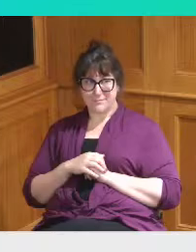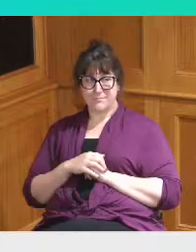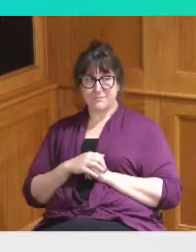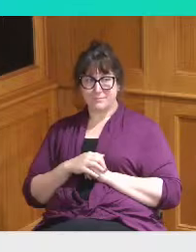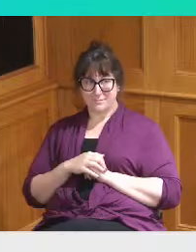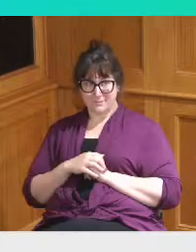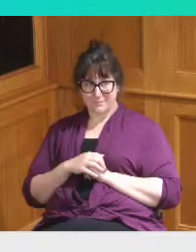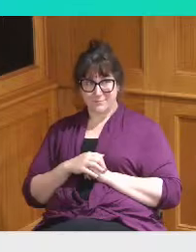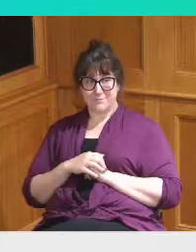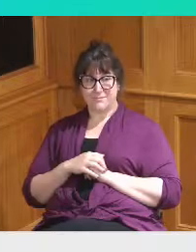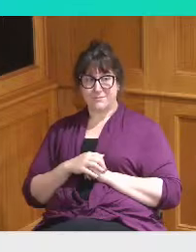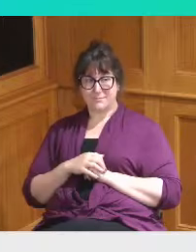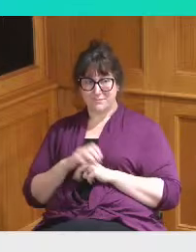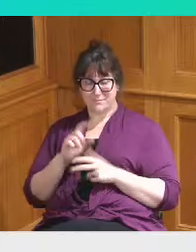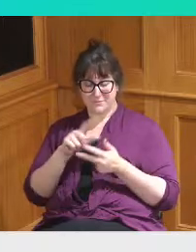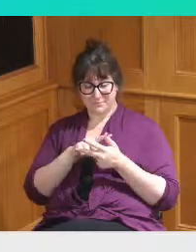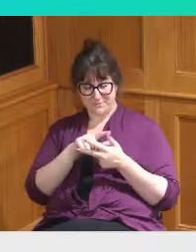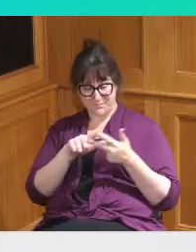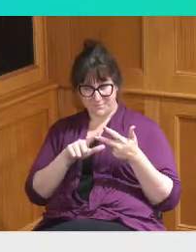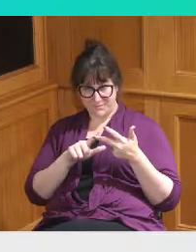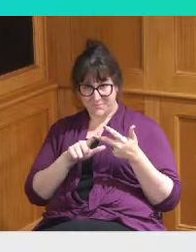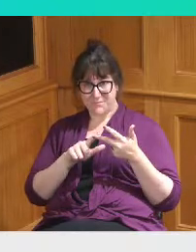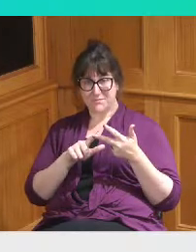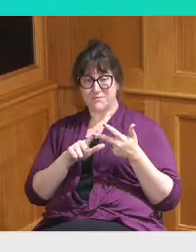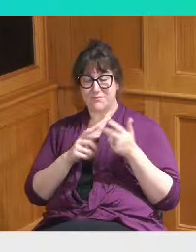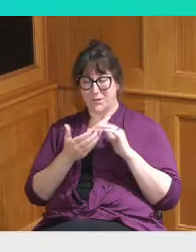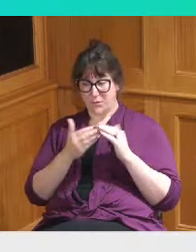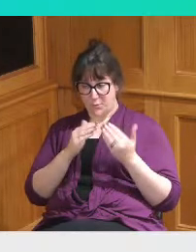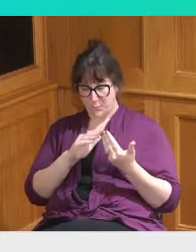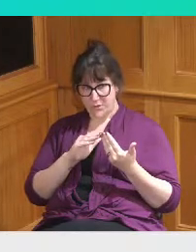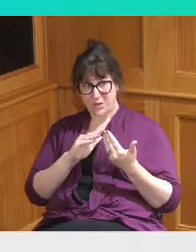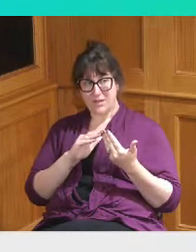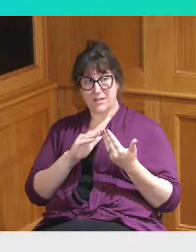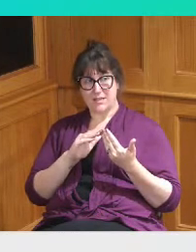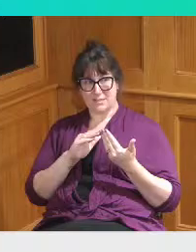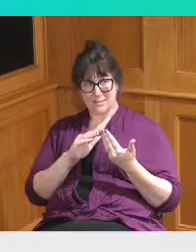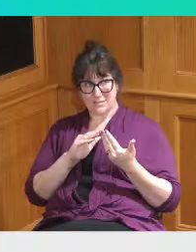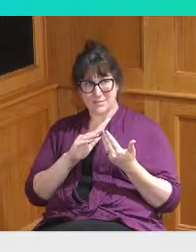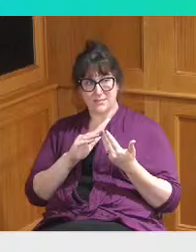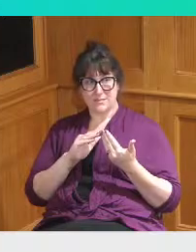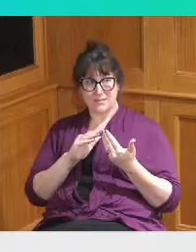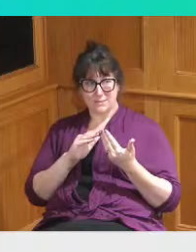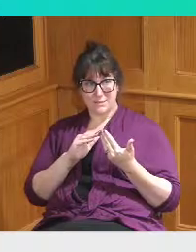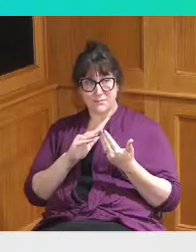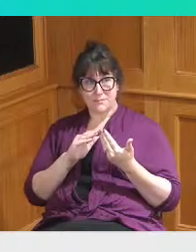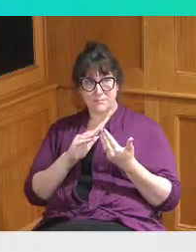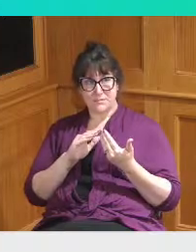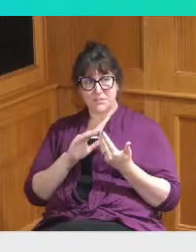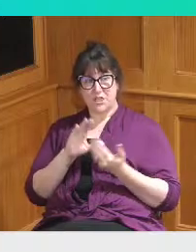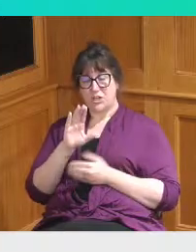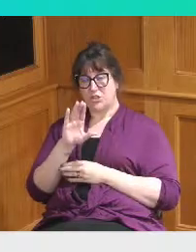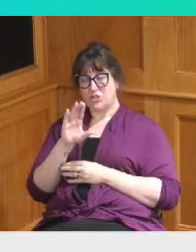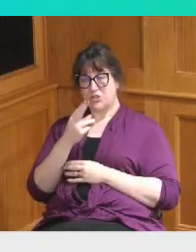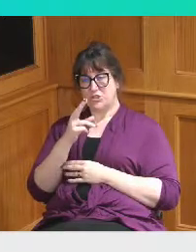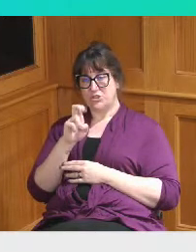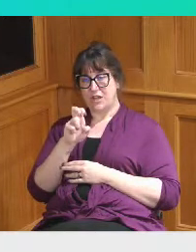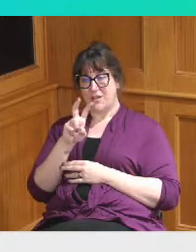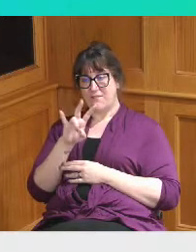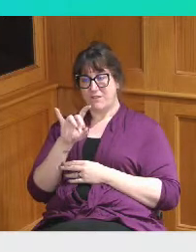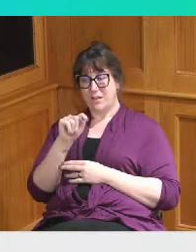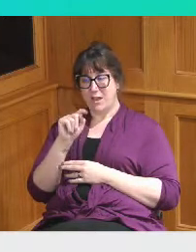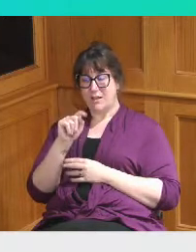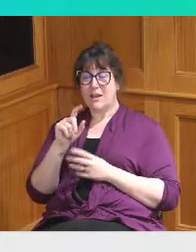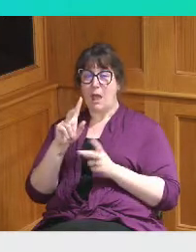The first of the 3 communities that we're working in for CIP is Cheviot. So Cheviot applied for assistance through the